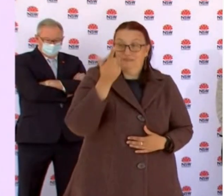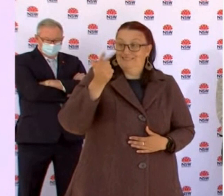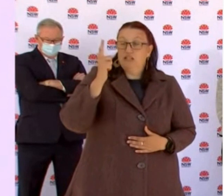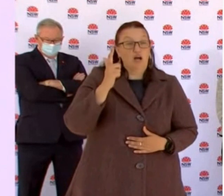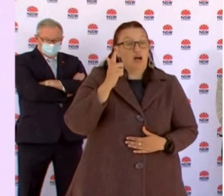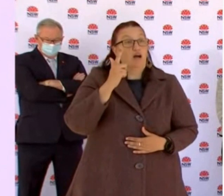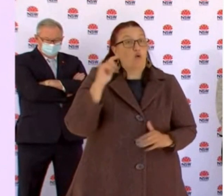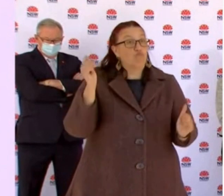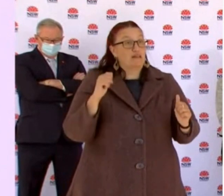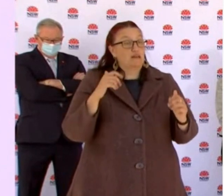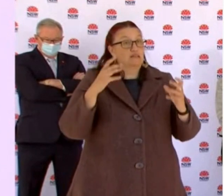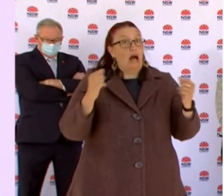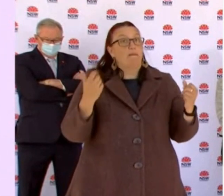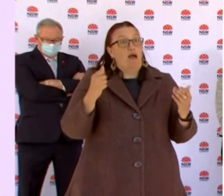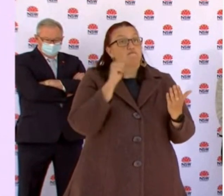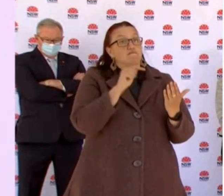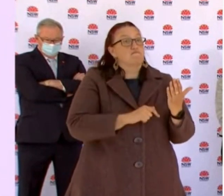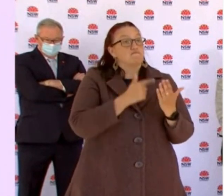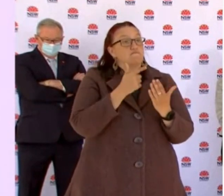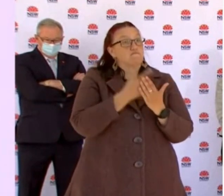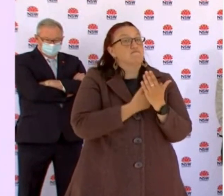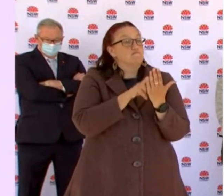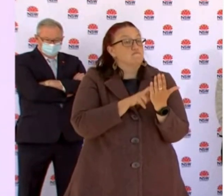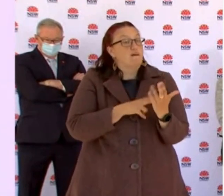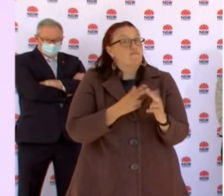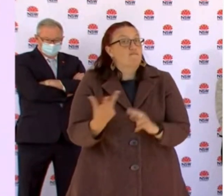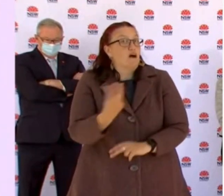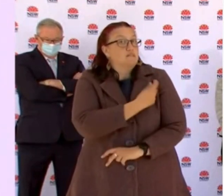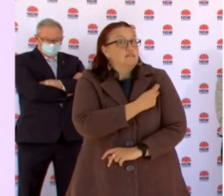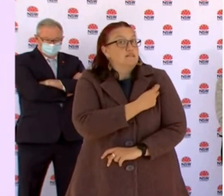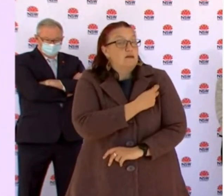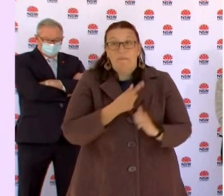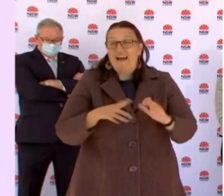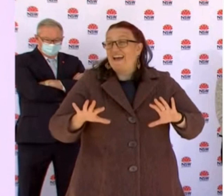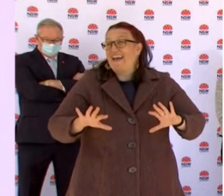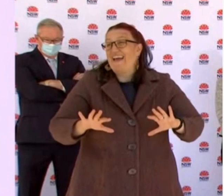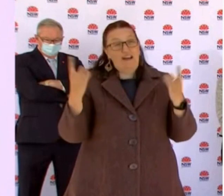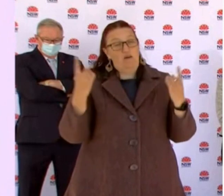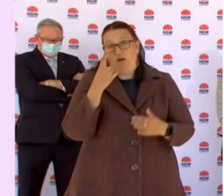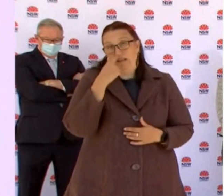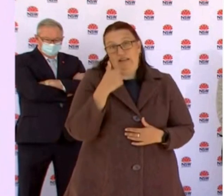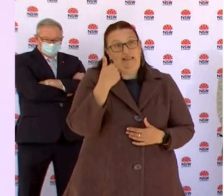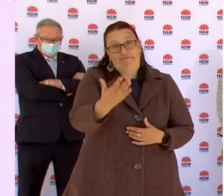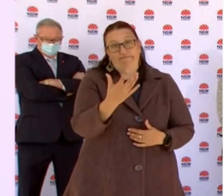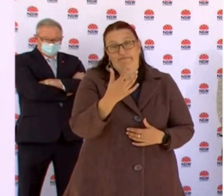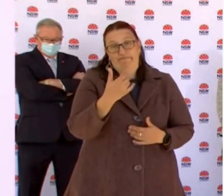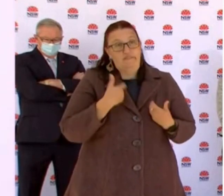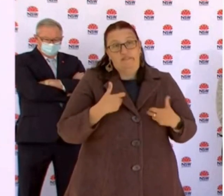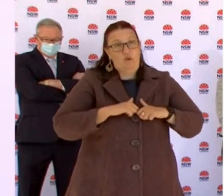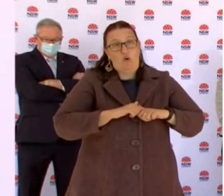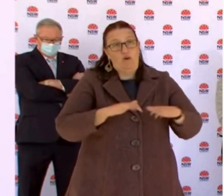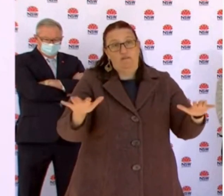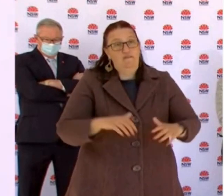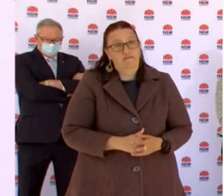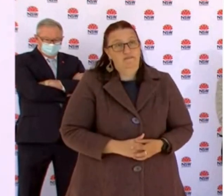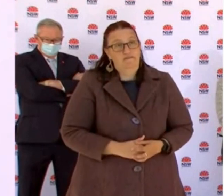spread the virus, and we have to be very clear about that. There is high risk amongst a number of categories of people, and I just say